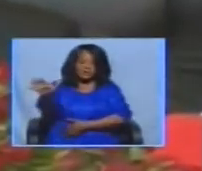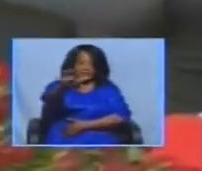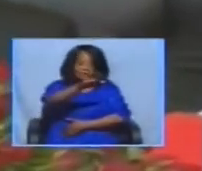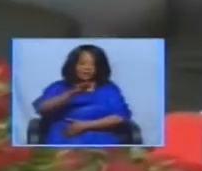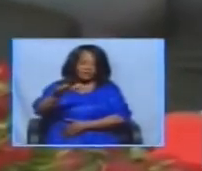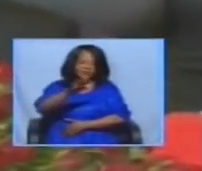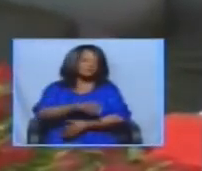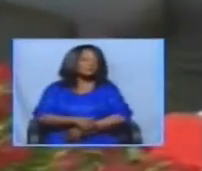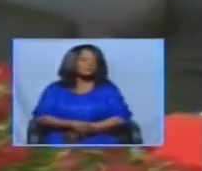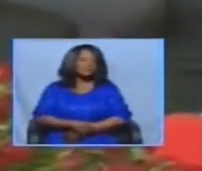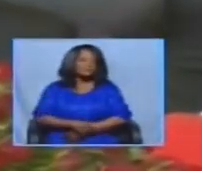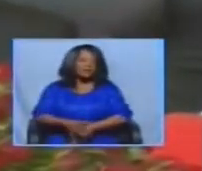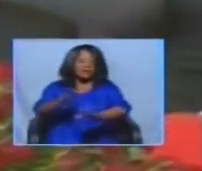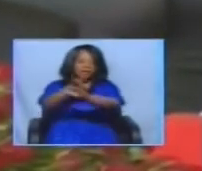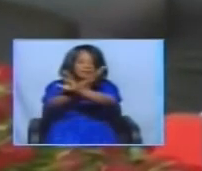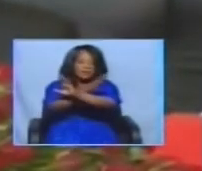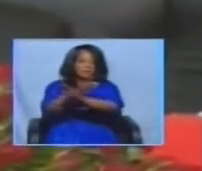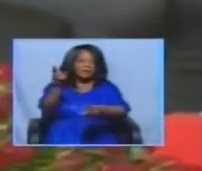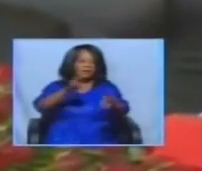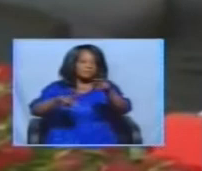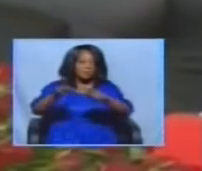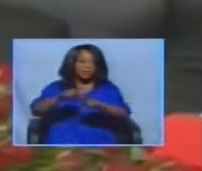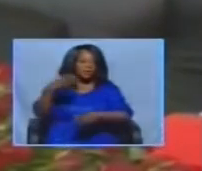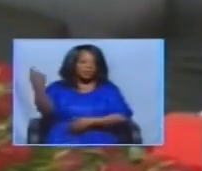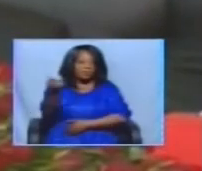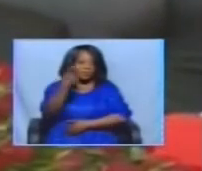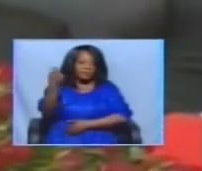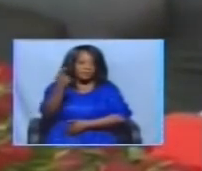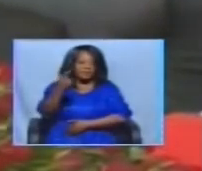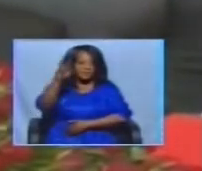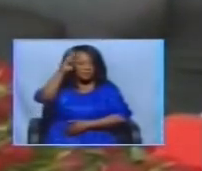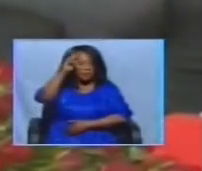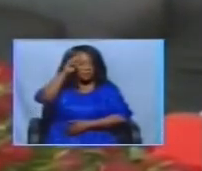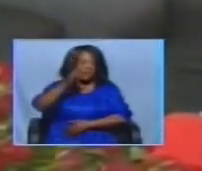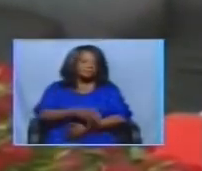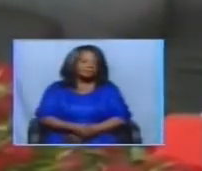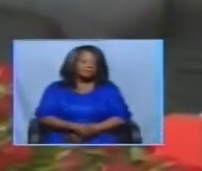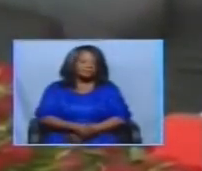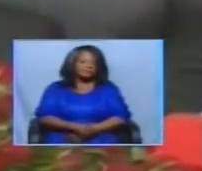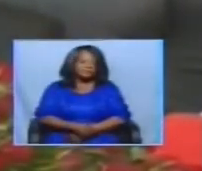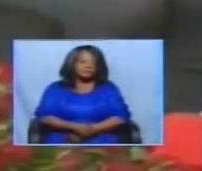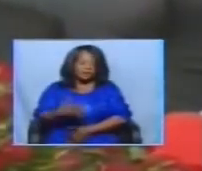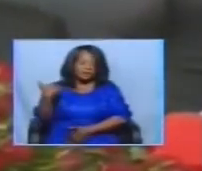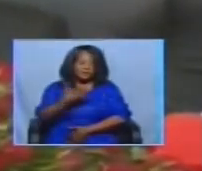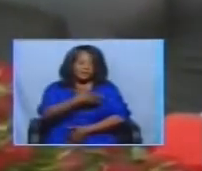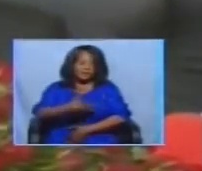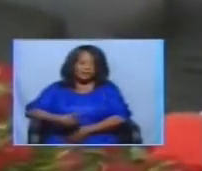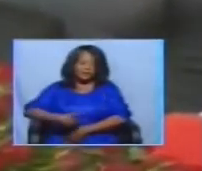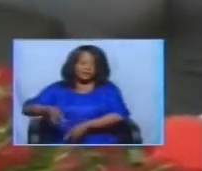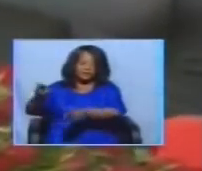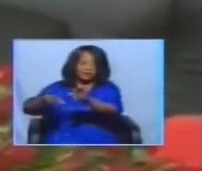The people of Zambia will always remember China's selflessness.